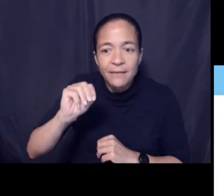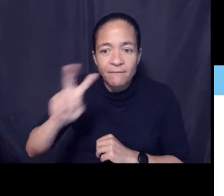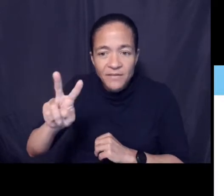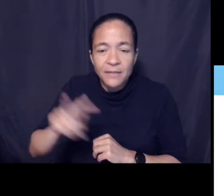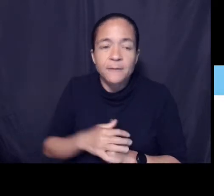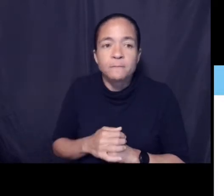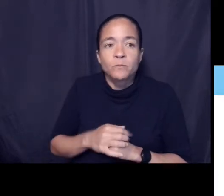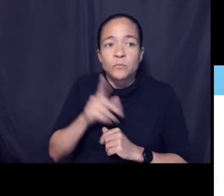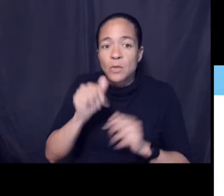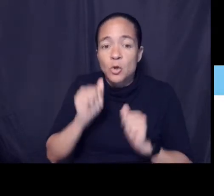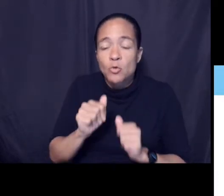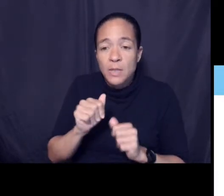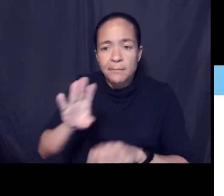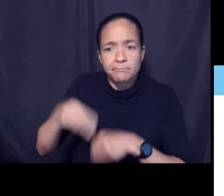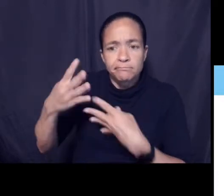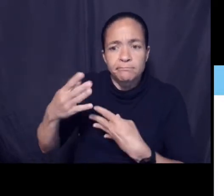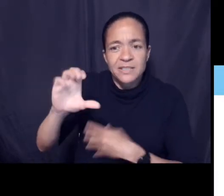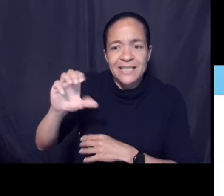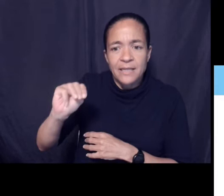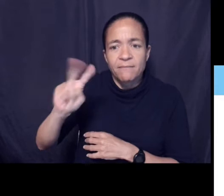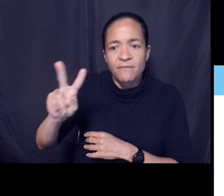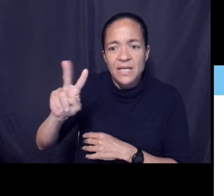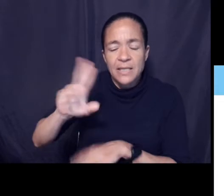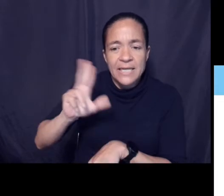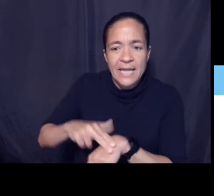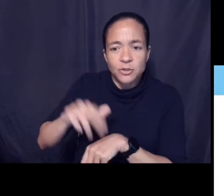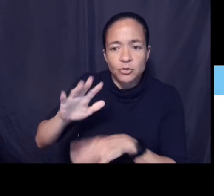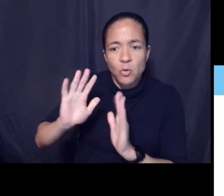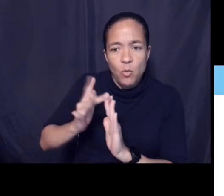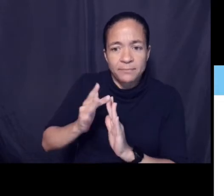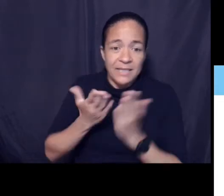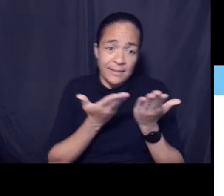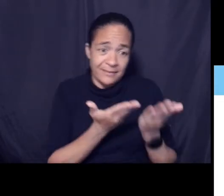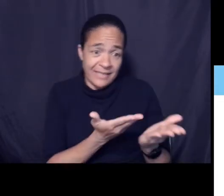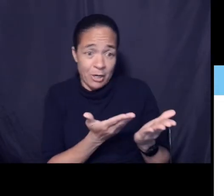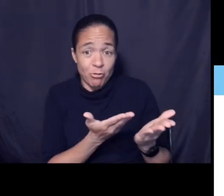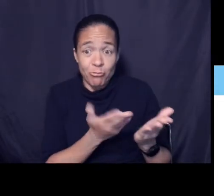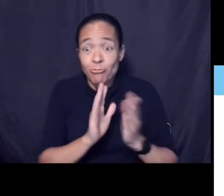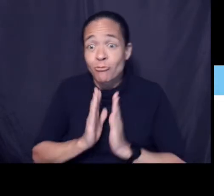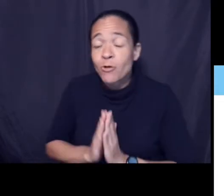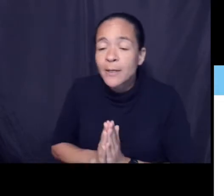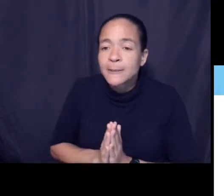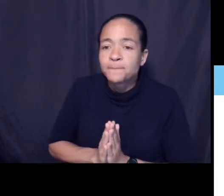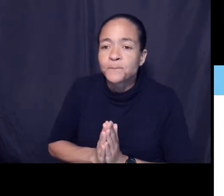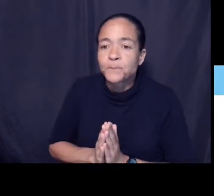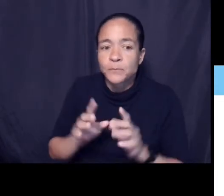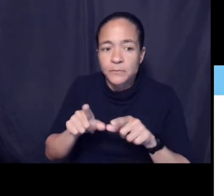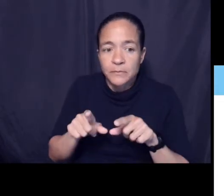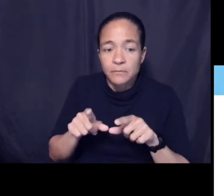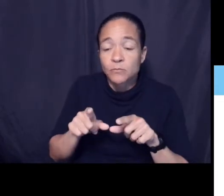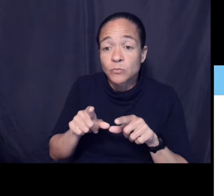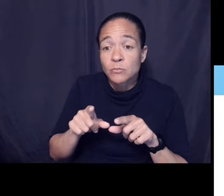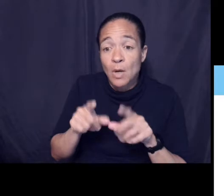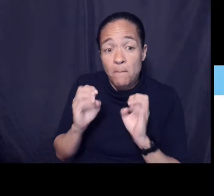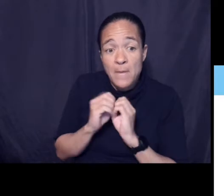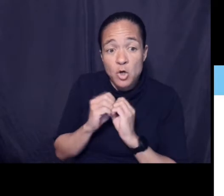you can visit the National CMV Foundation's website at www.nationalcmv.org.